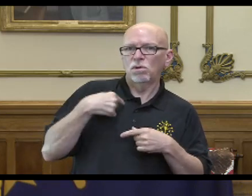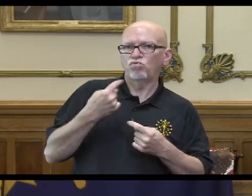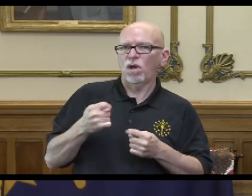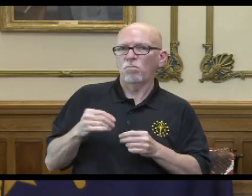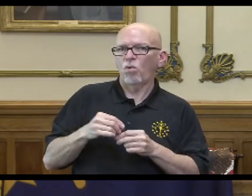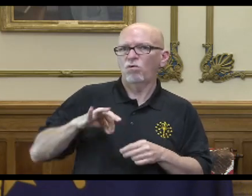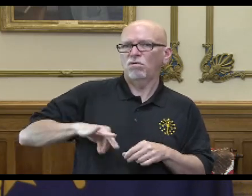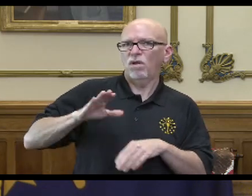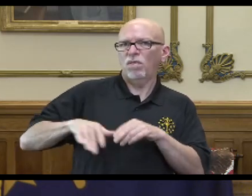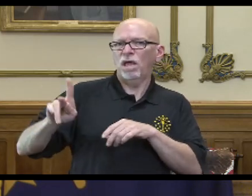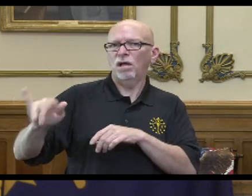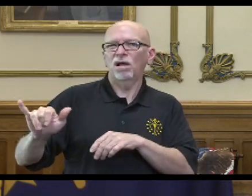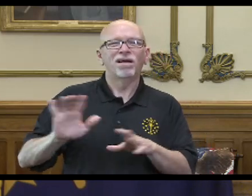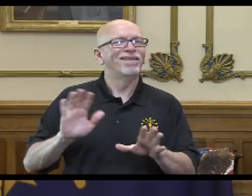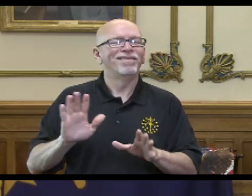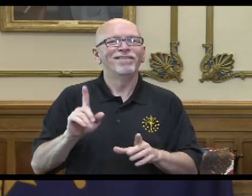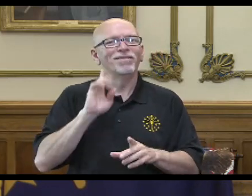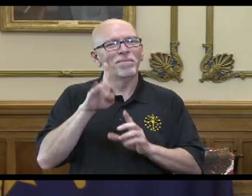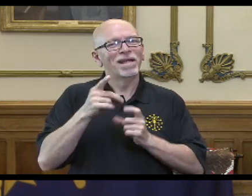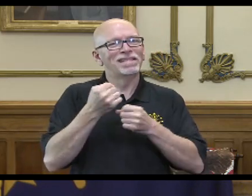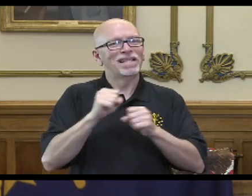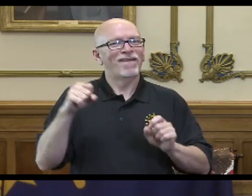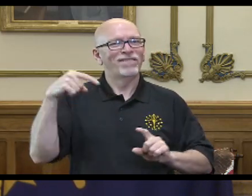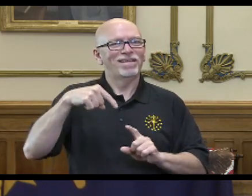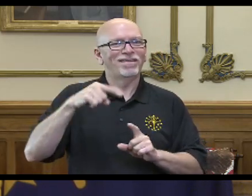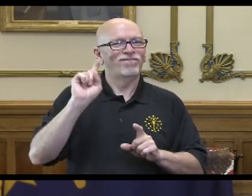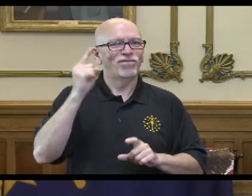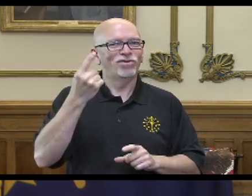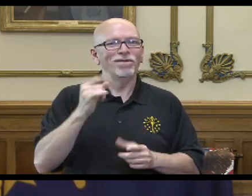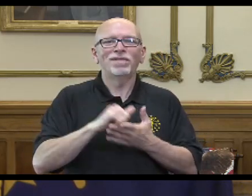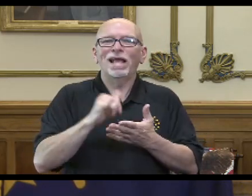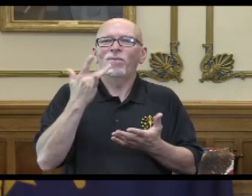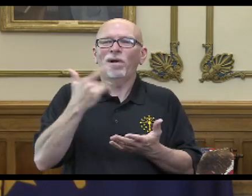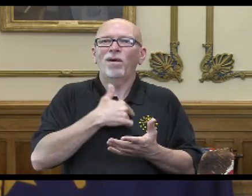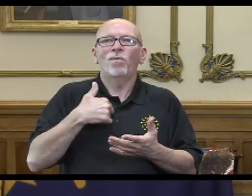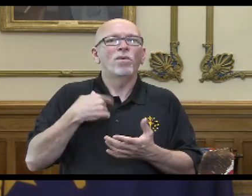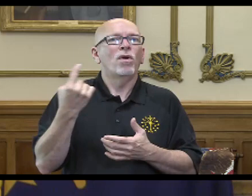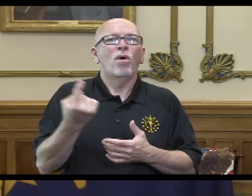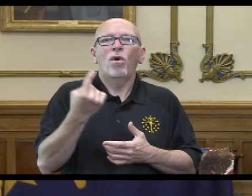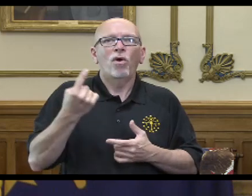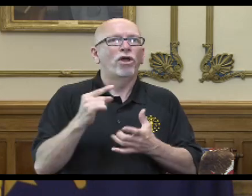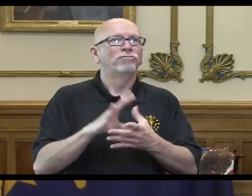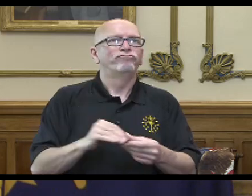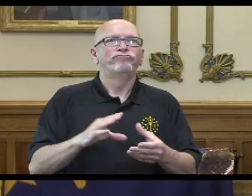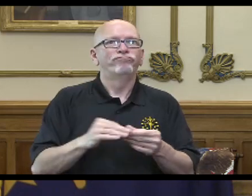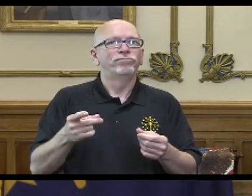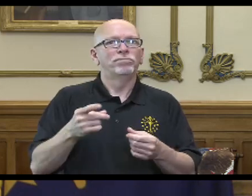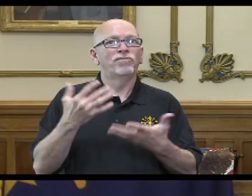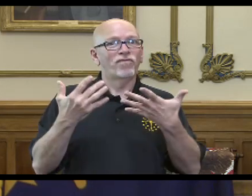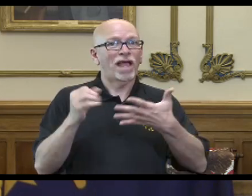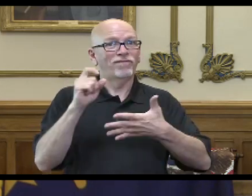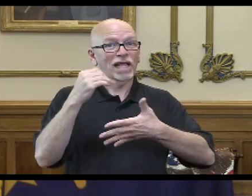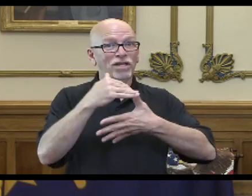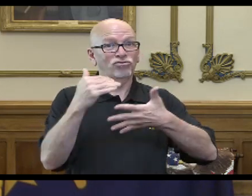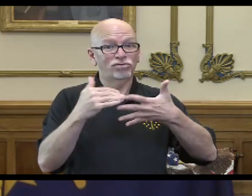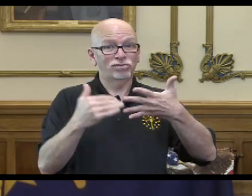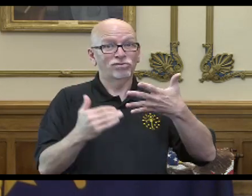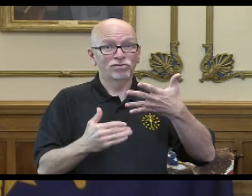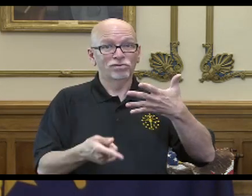money. This is about safety first. And that's why we always say in these 5 stages,